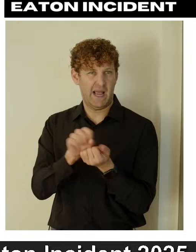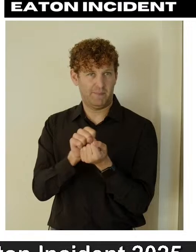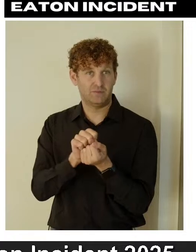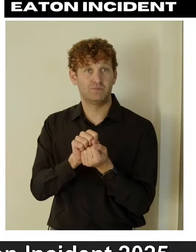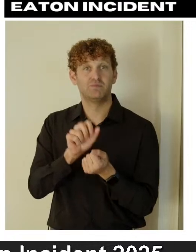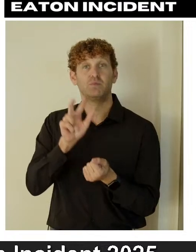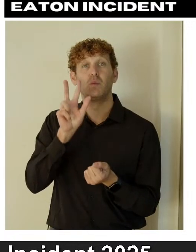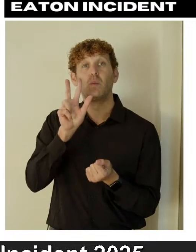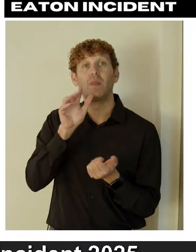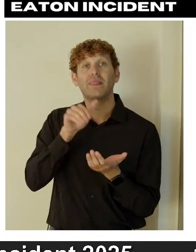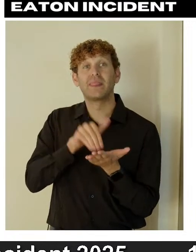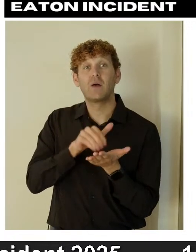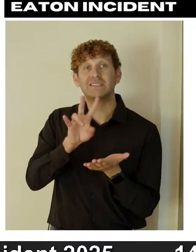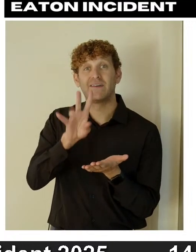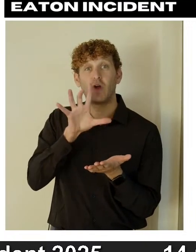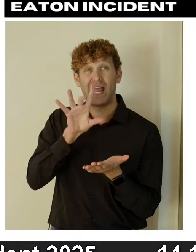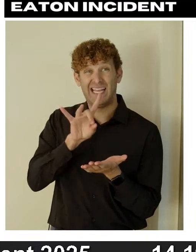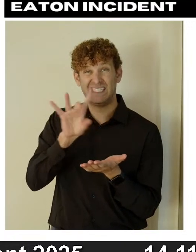3,988 have been destroyed.